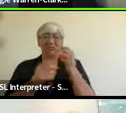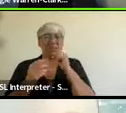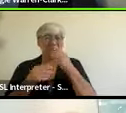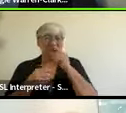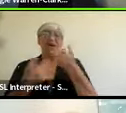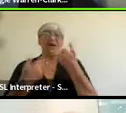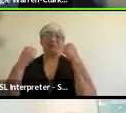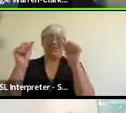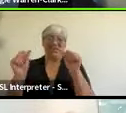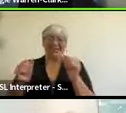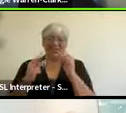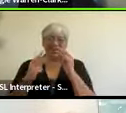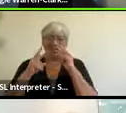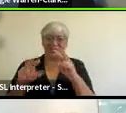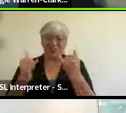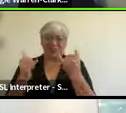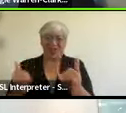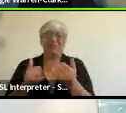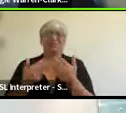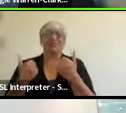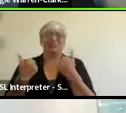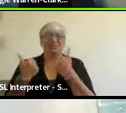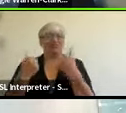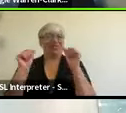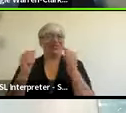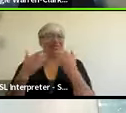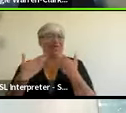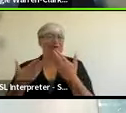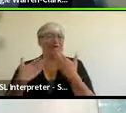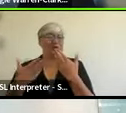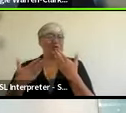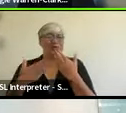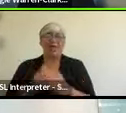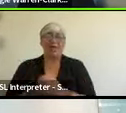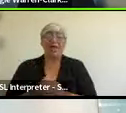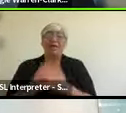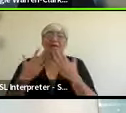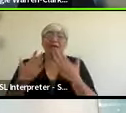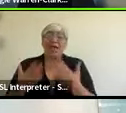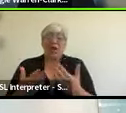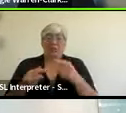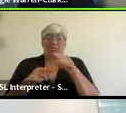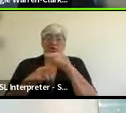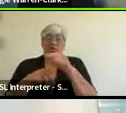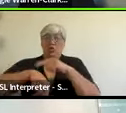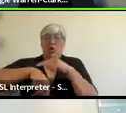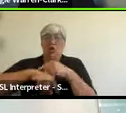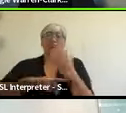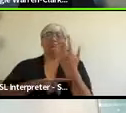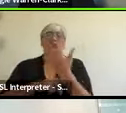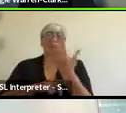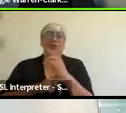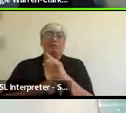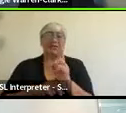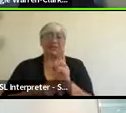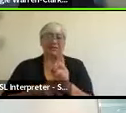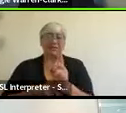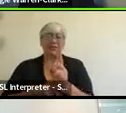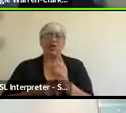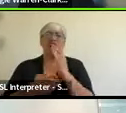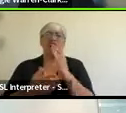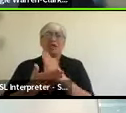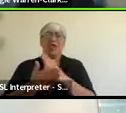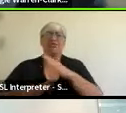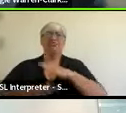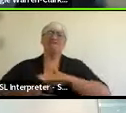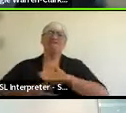Oh, there you are. And that's it. Thank you so much. Now we have you for 15 minutes, Joe. I really appreciate